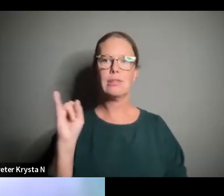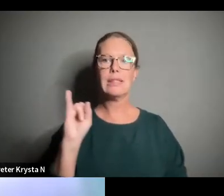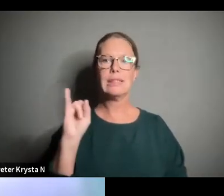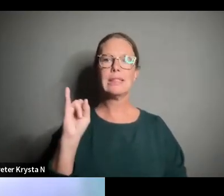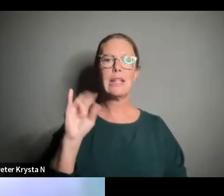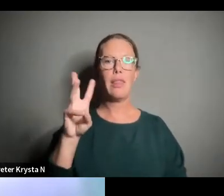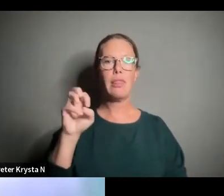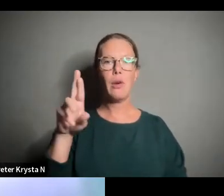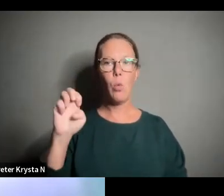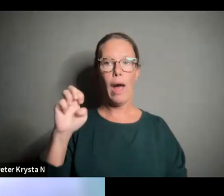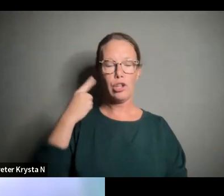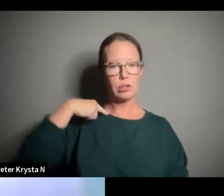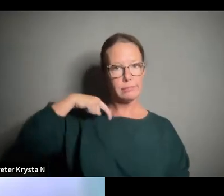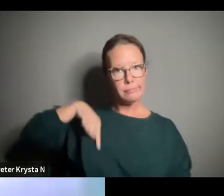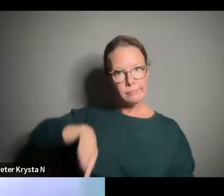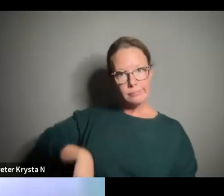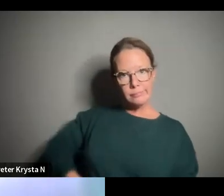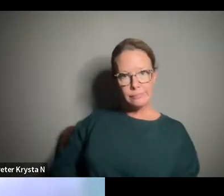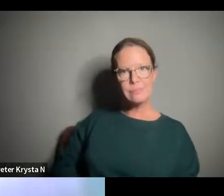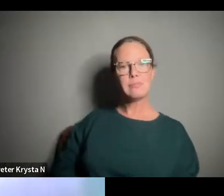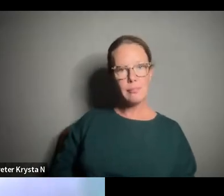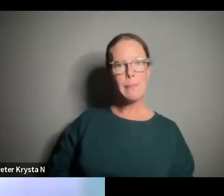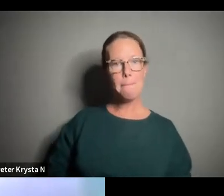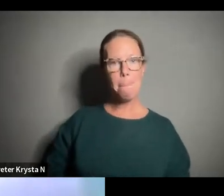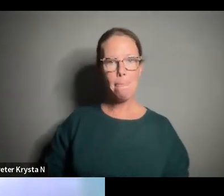are coming out the abdomen. Yeah,